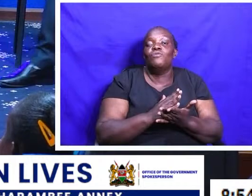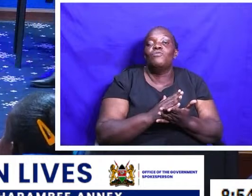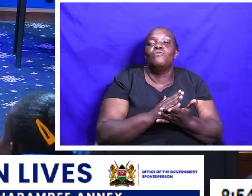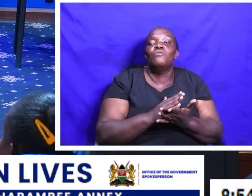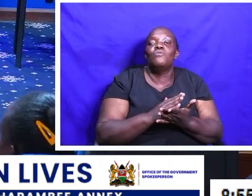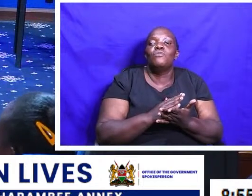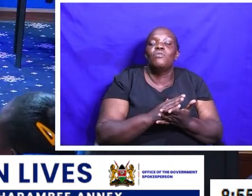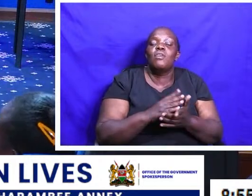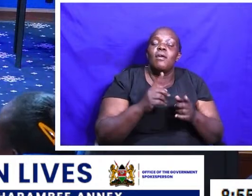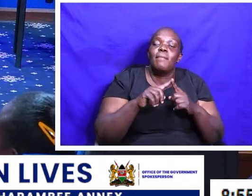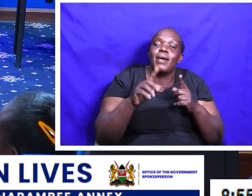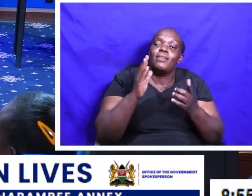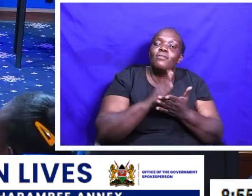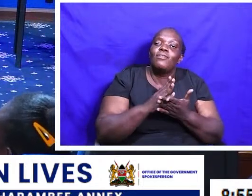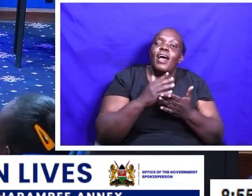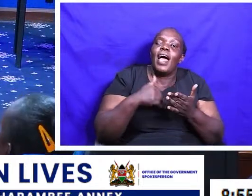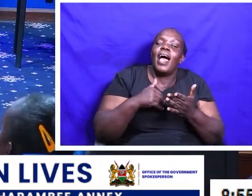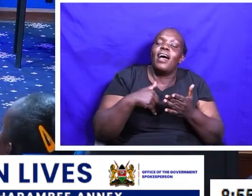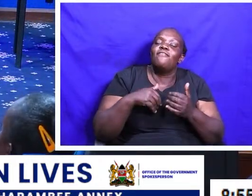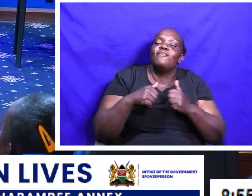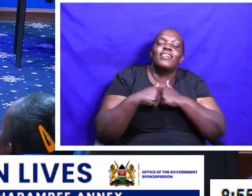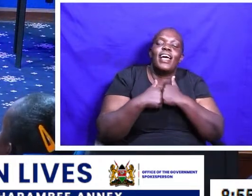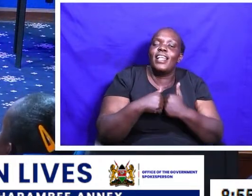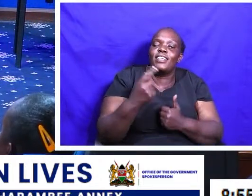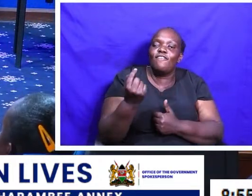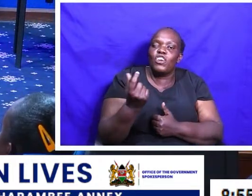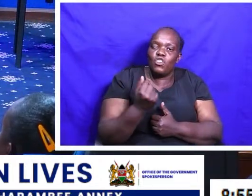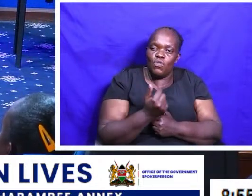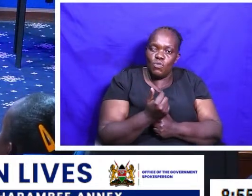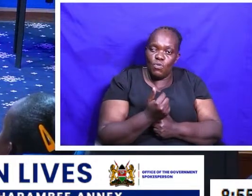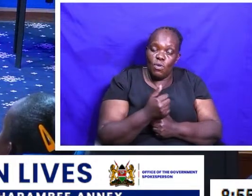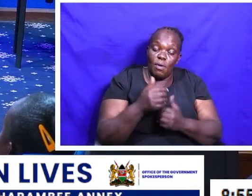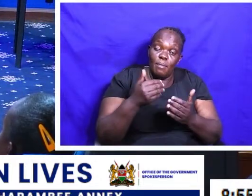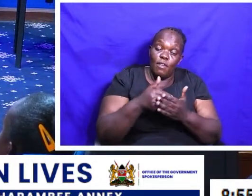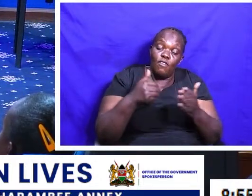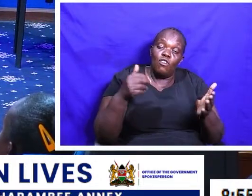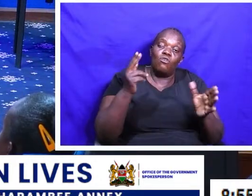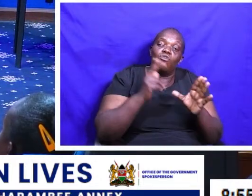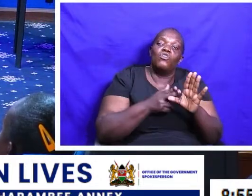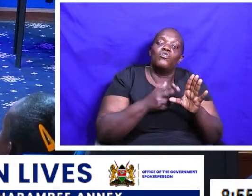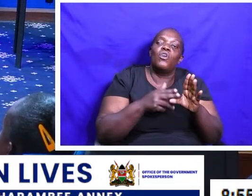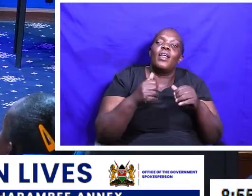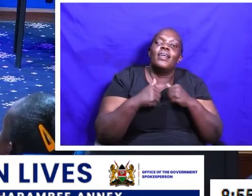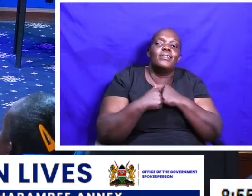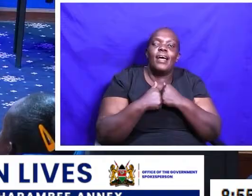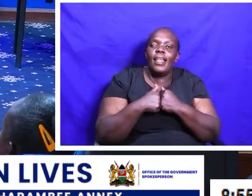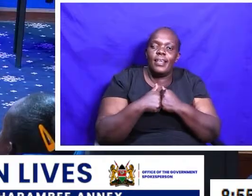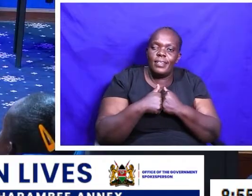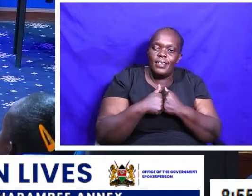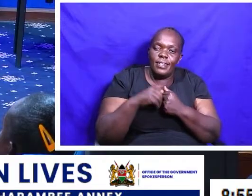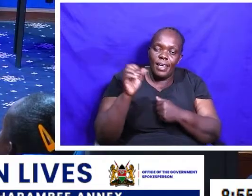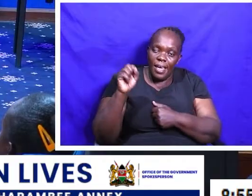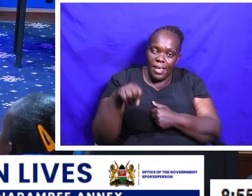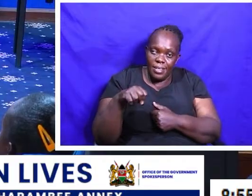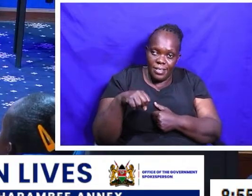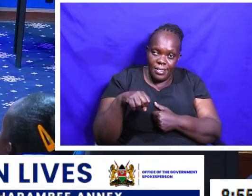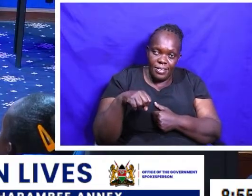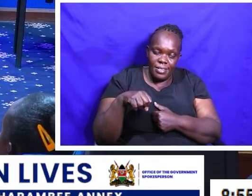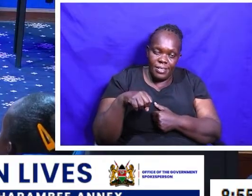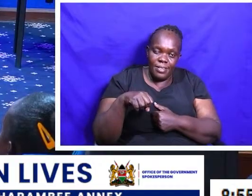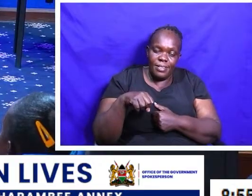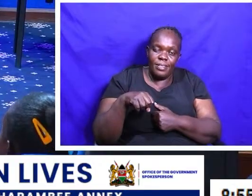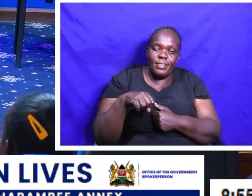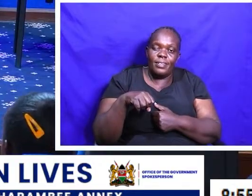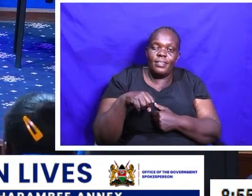roads. But we still have some few challenges where we but have before some... you come to challenges, sasa wewe Mubadi. Yes. Na wewe